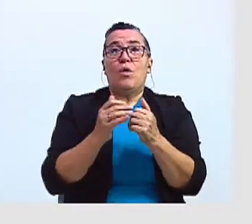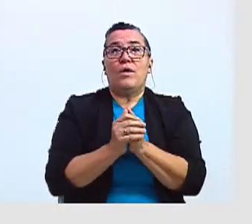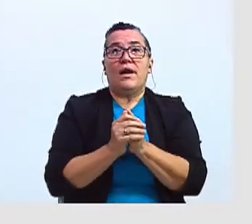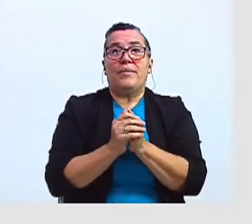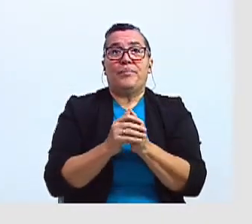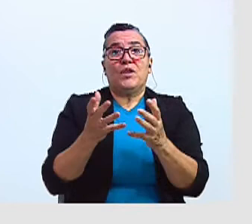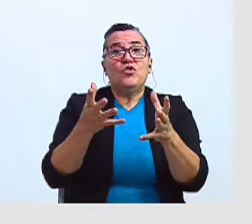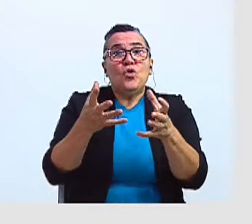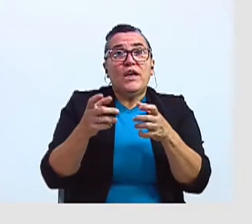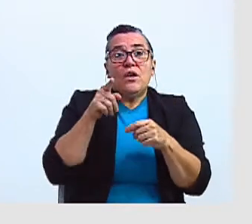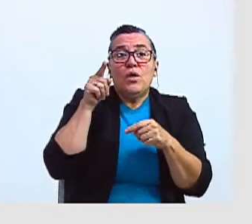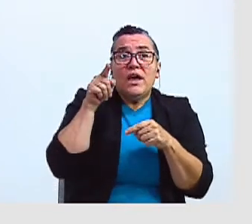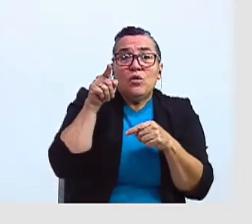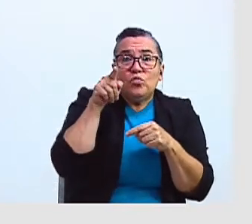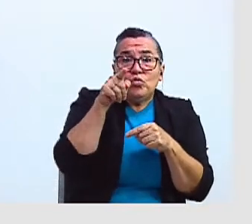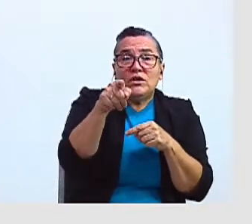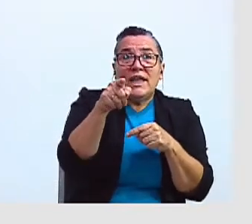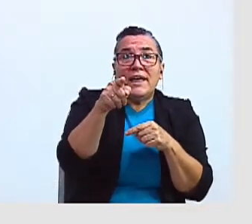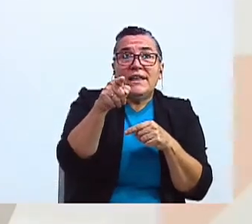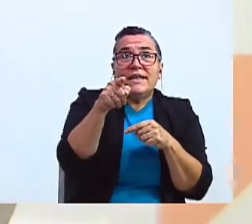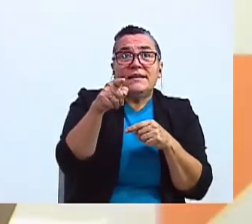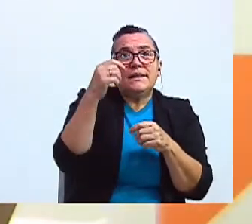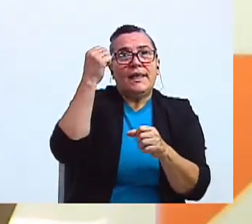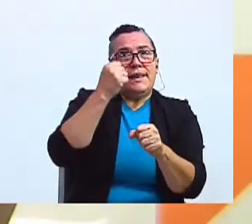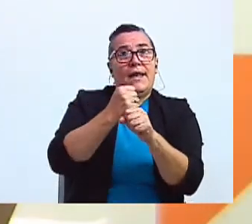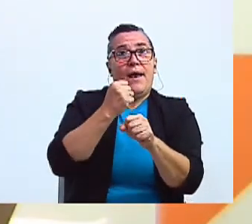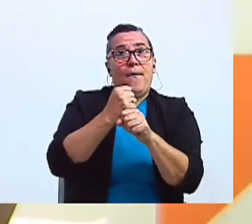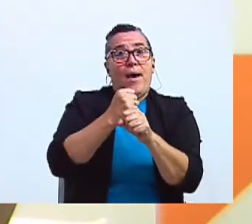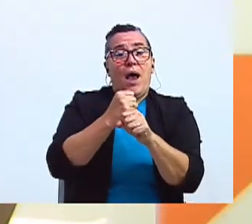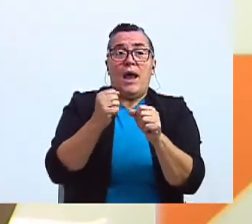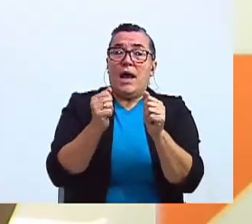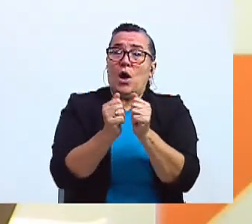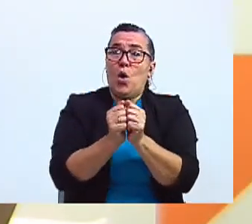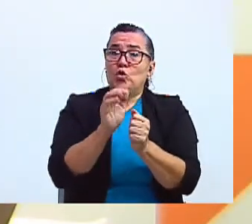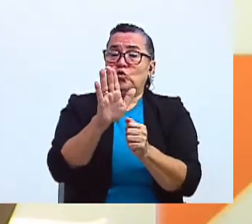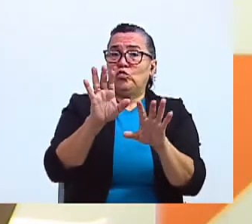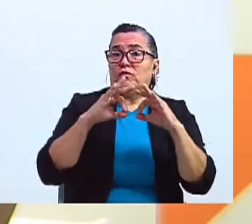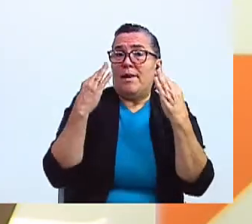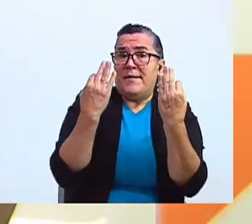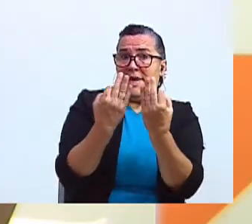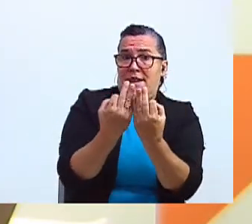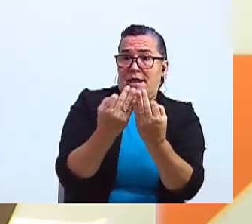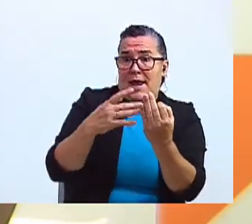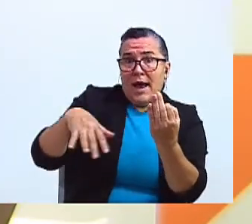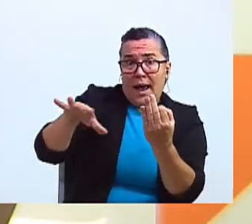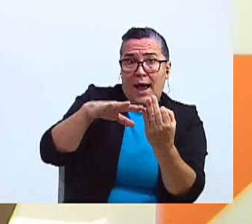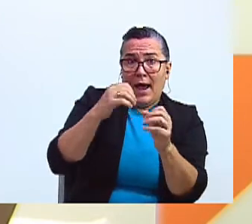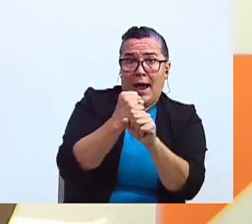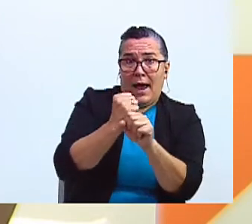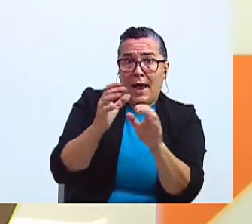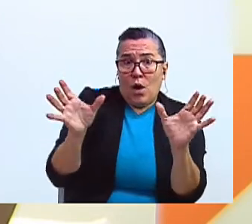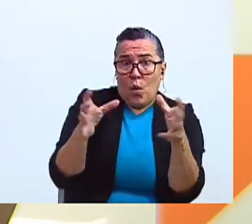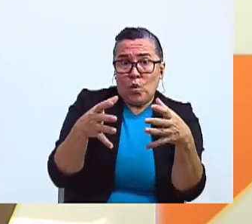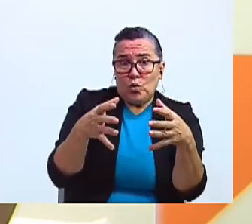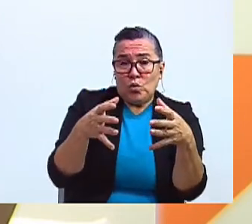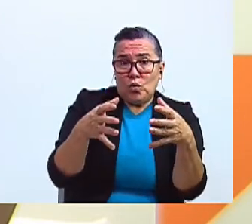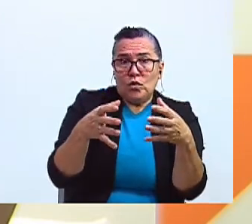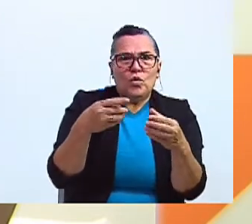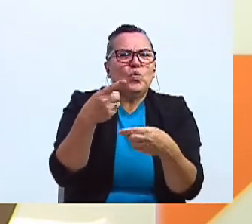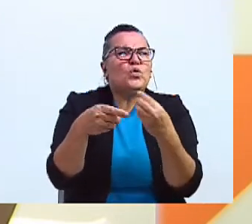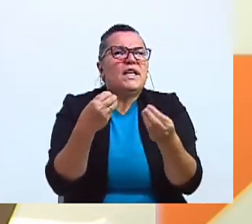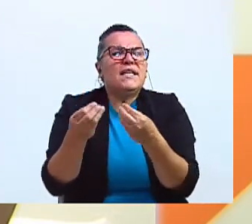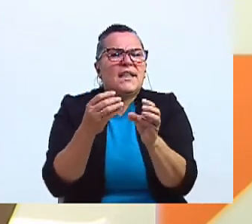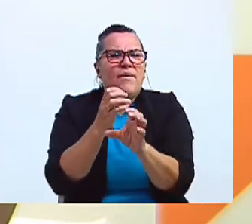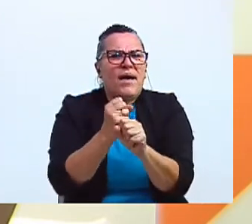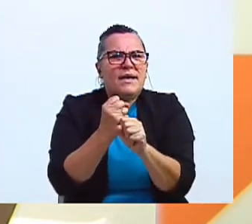I want that you work with your family members, okay? So you are going to look